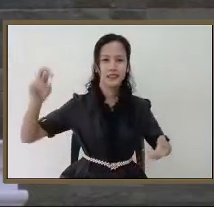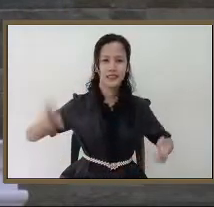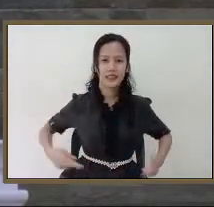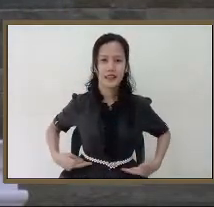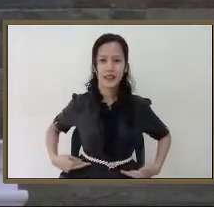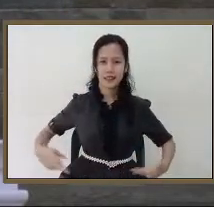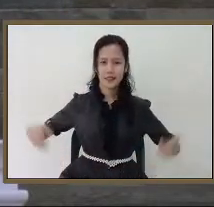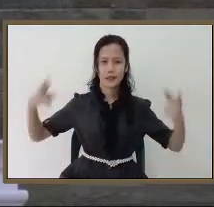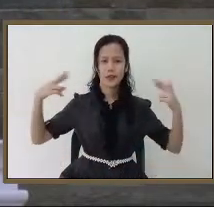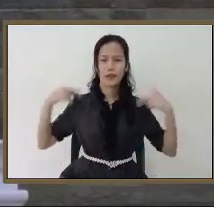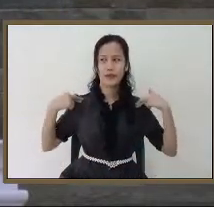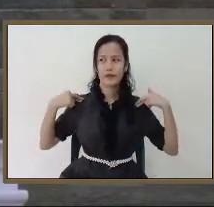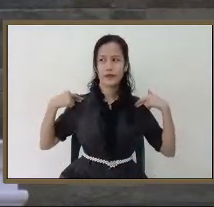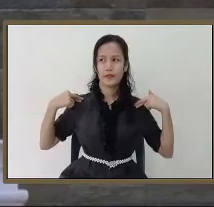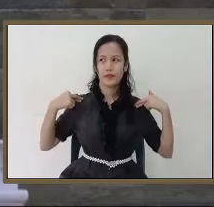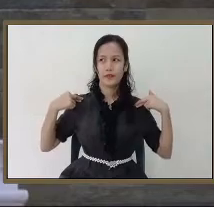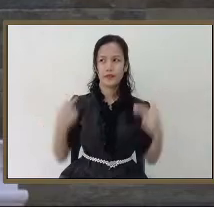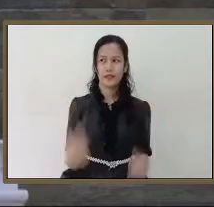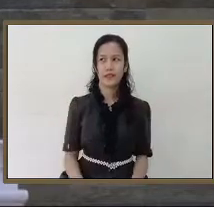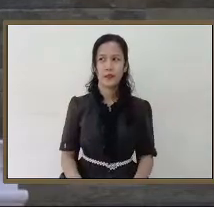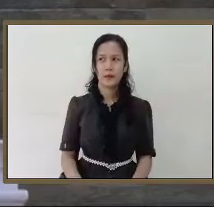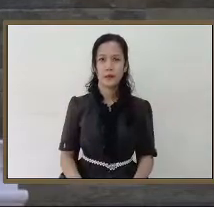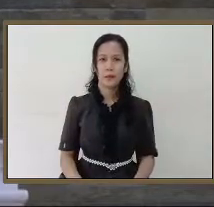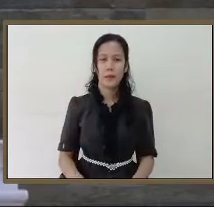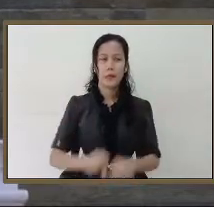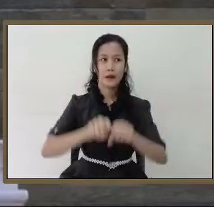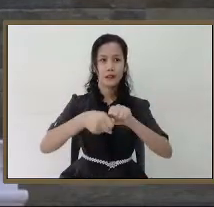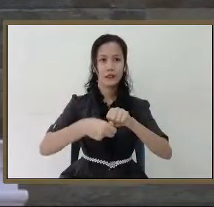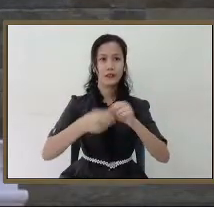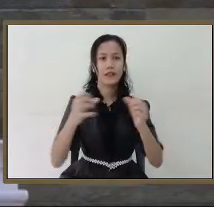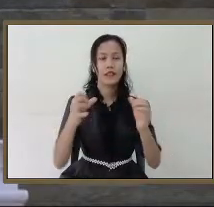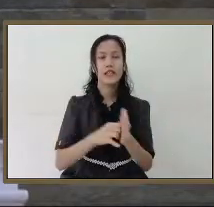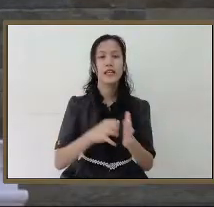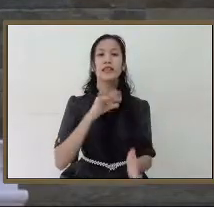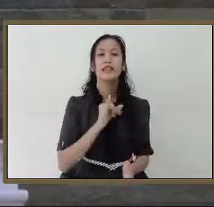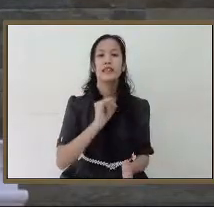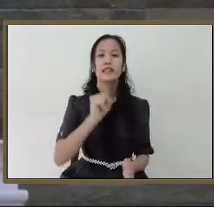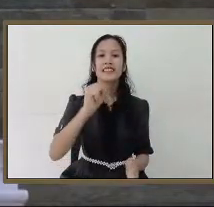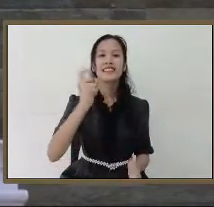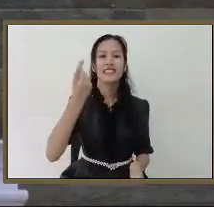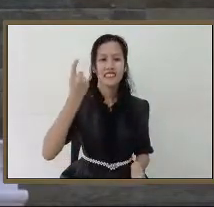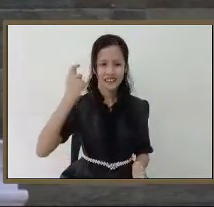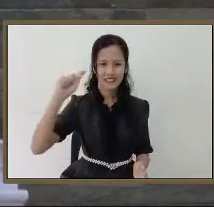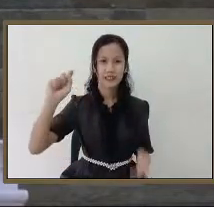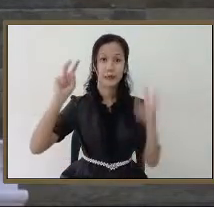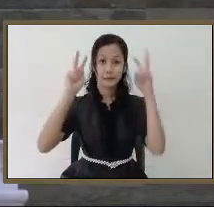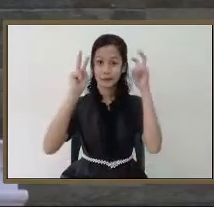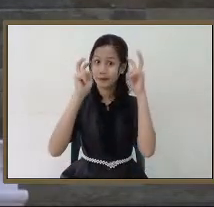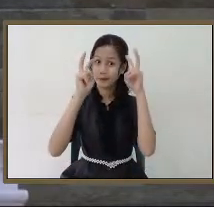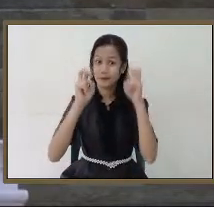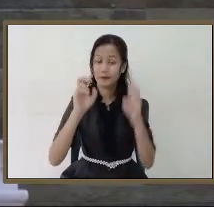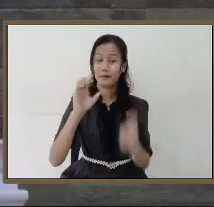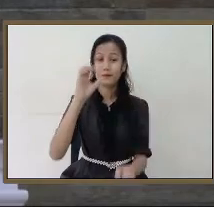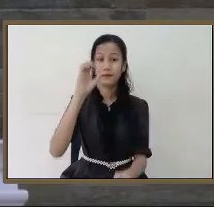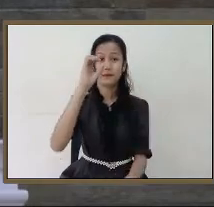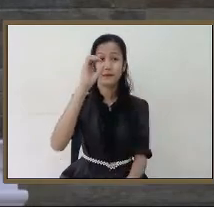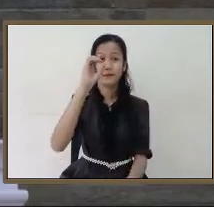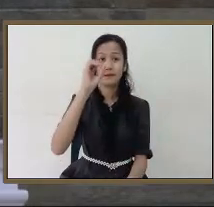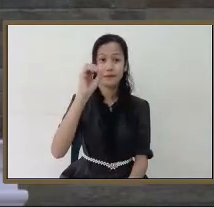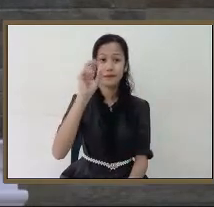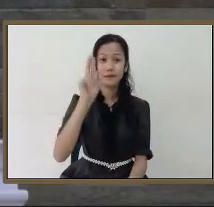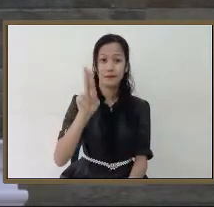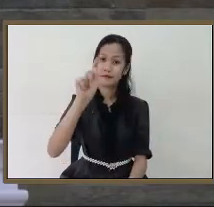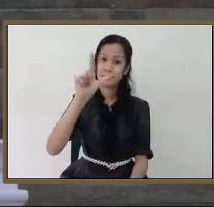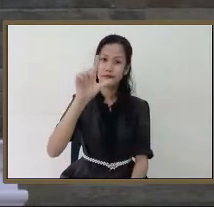Cleansing and revival. So that is the outline of the book of Ezra.